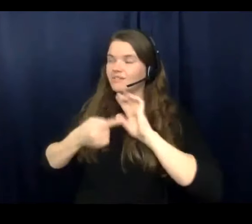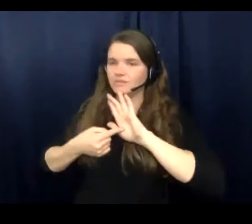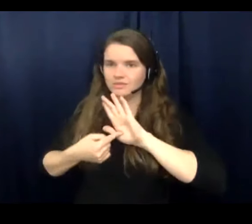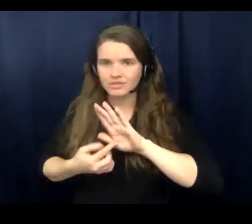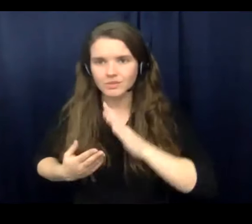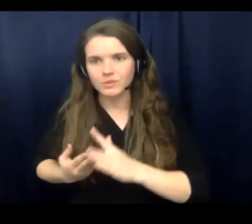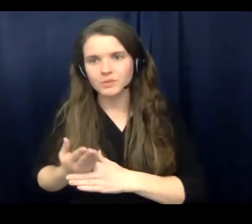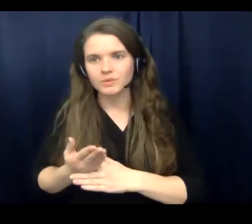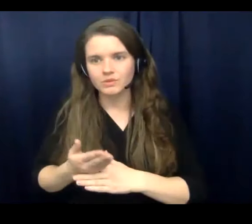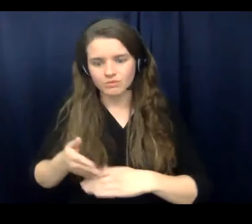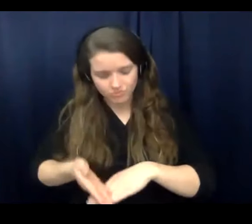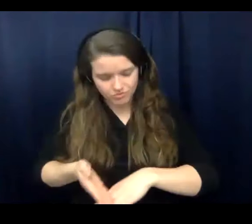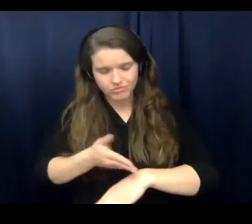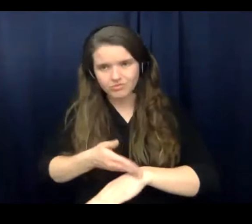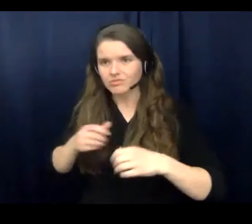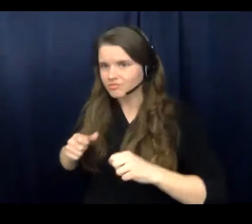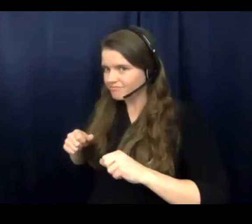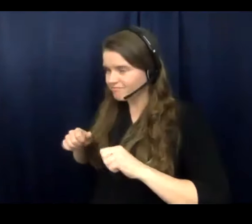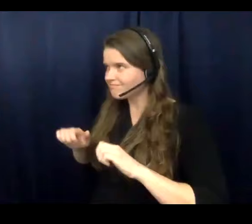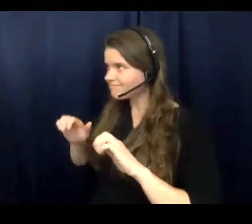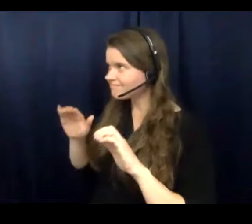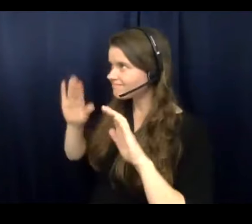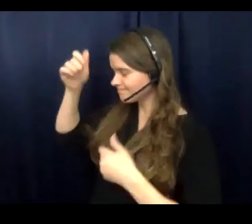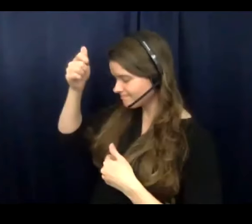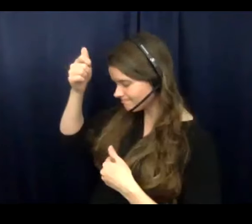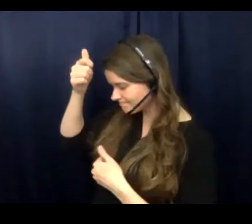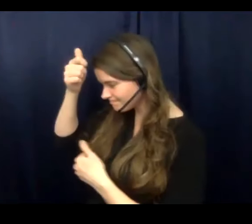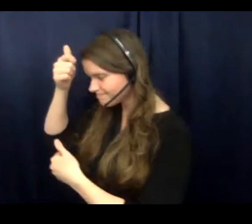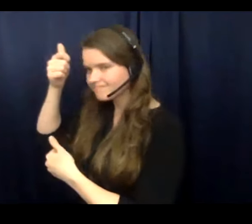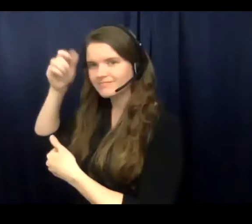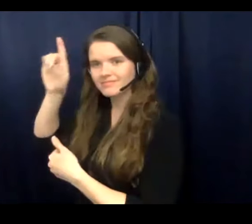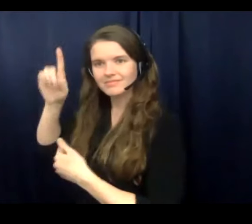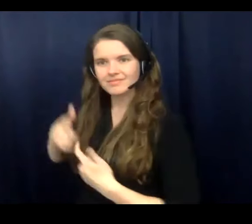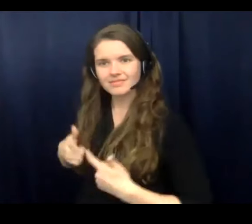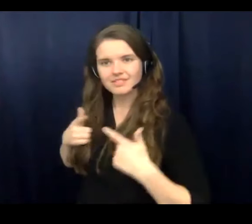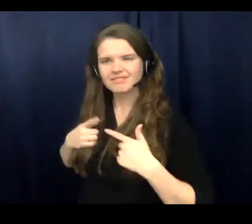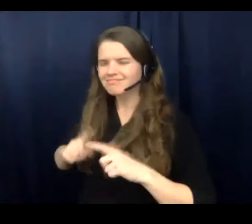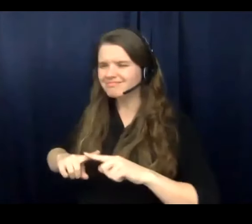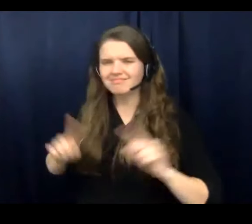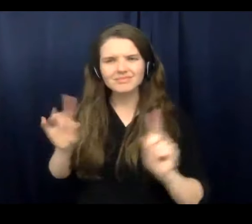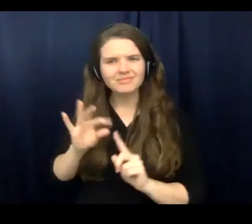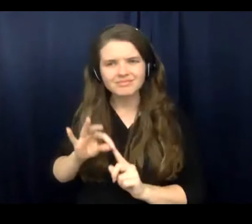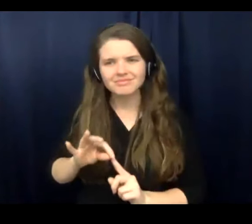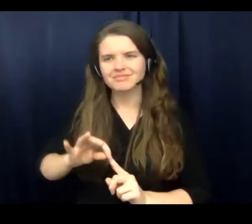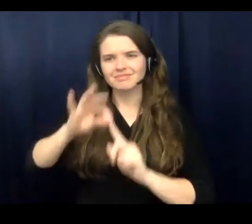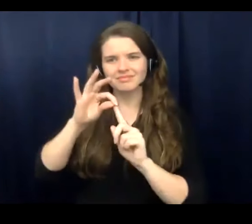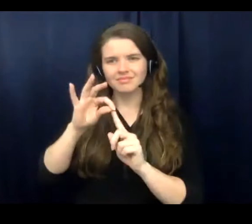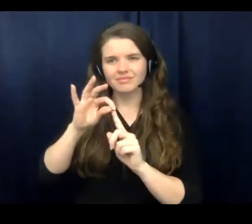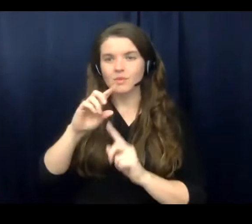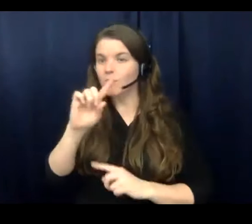by their progressive surrender to his lordship in every area of life. This is unheard of. This is so unique. And it's only